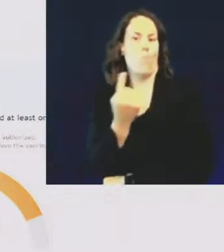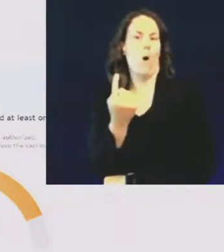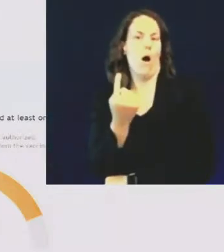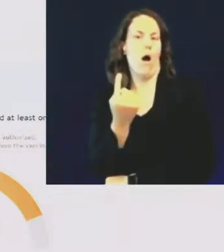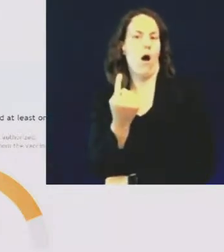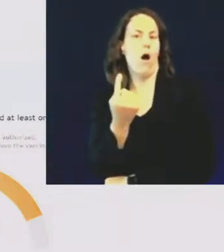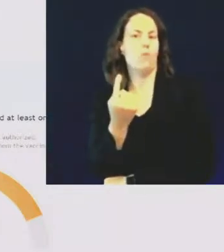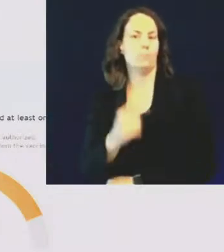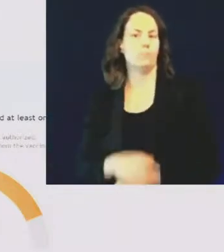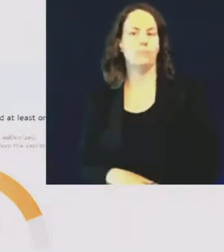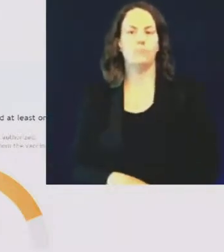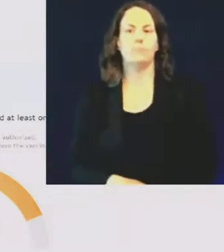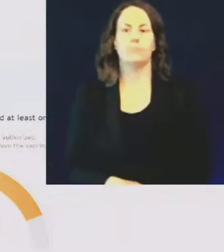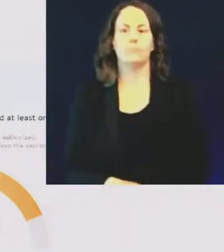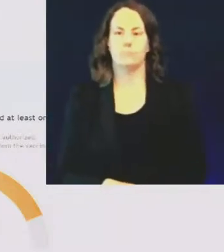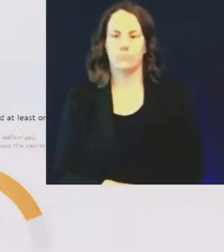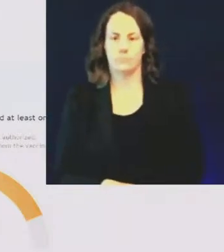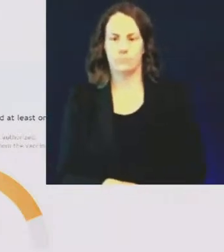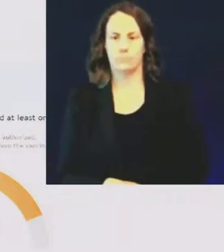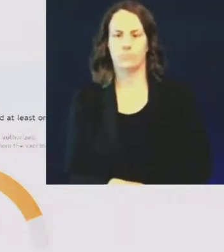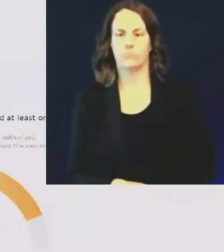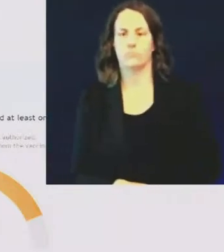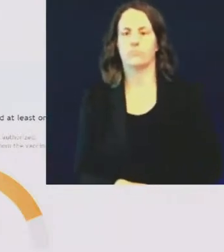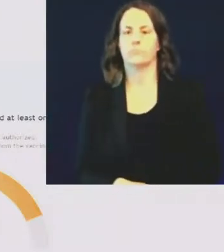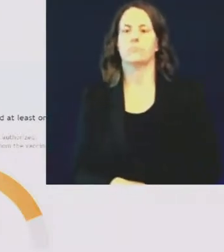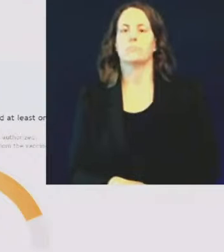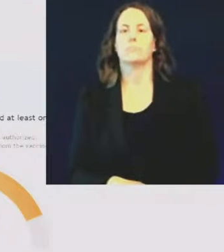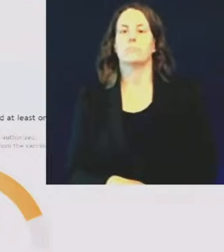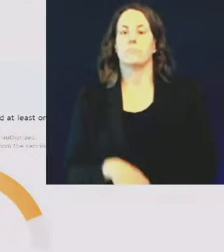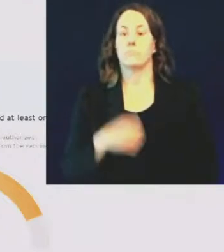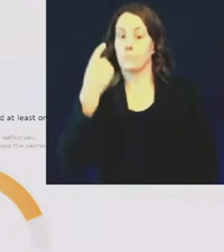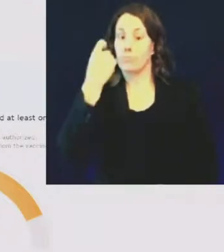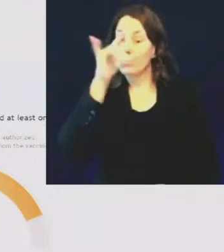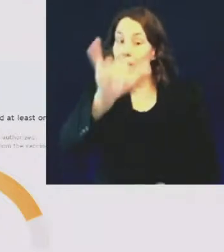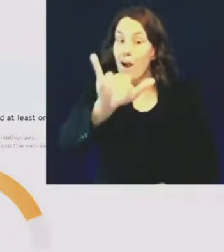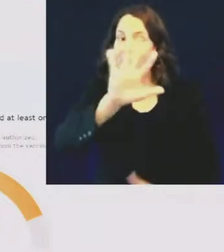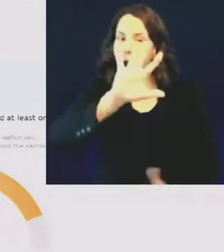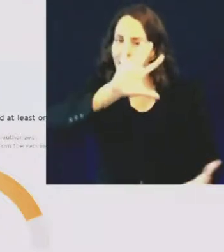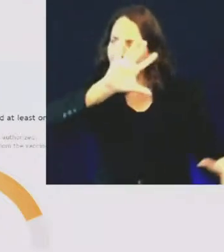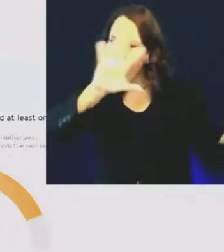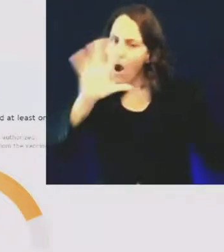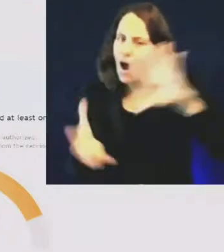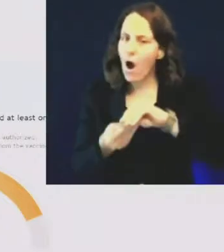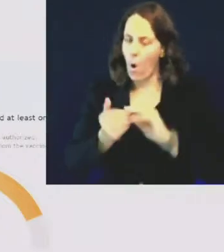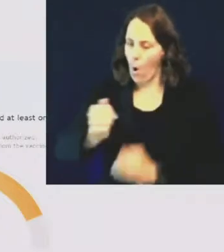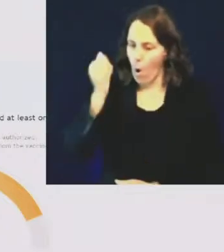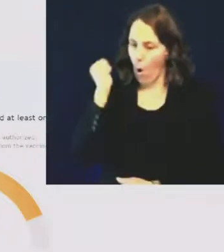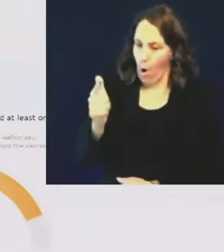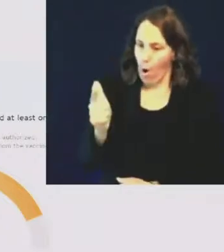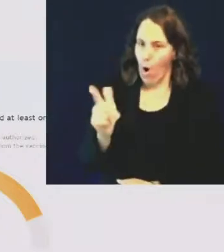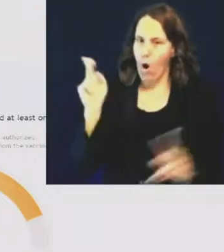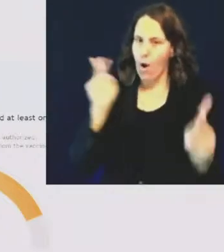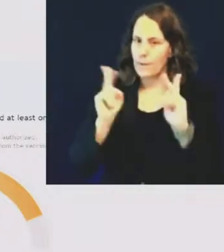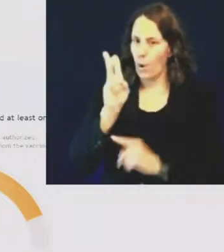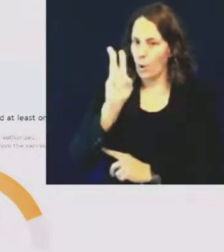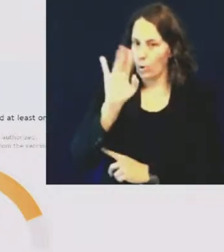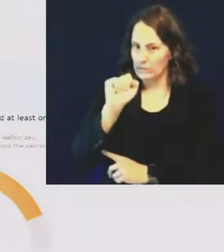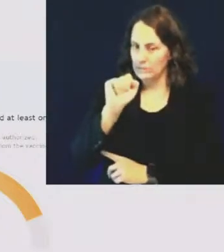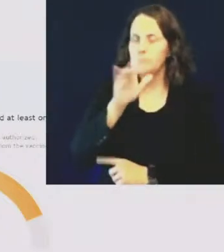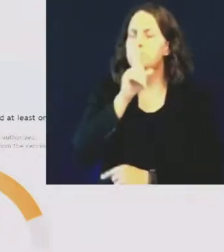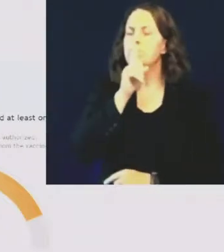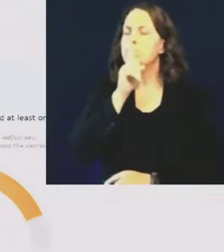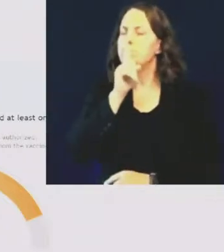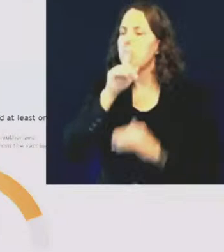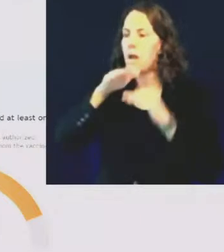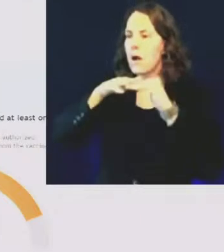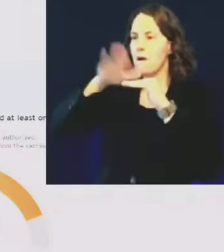population. We display data like this on purpose because when we talk about vaccine coverage,